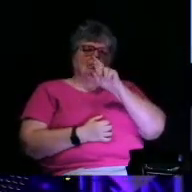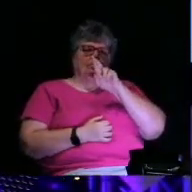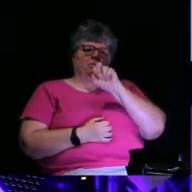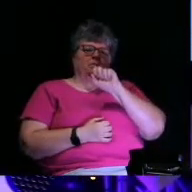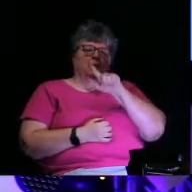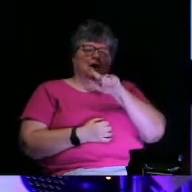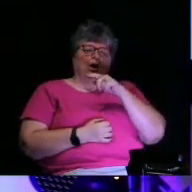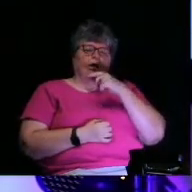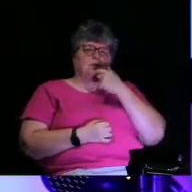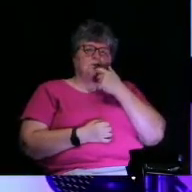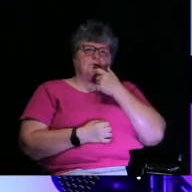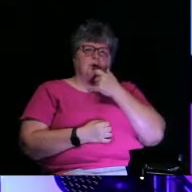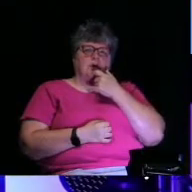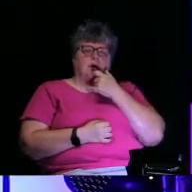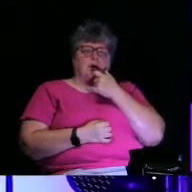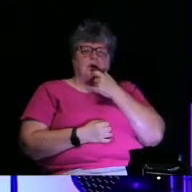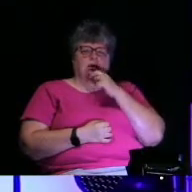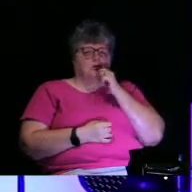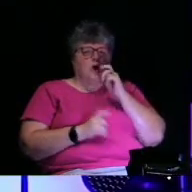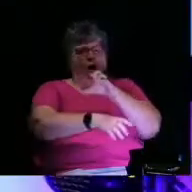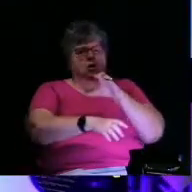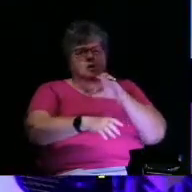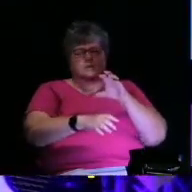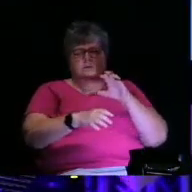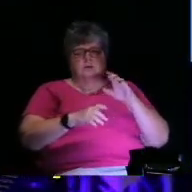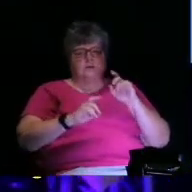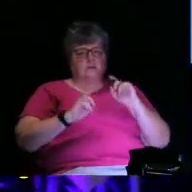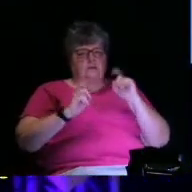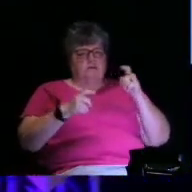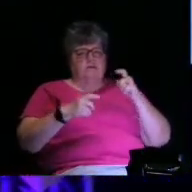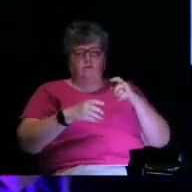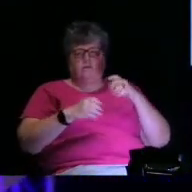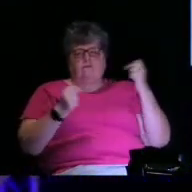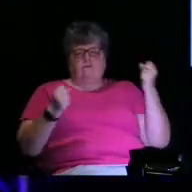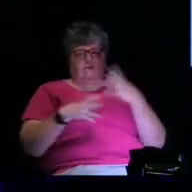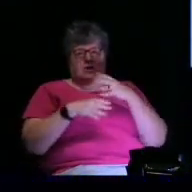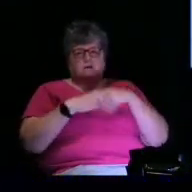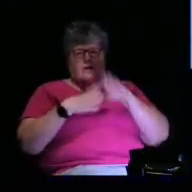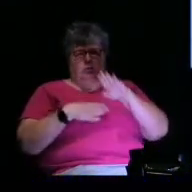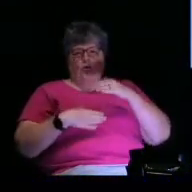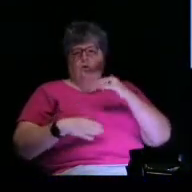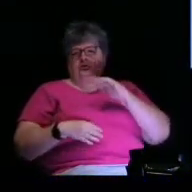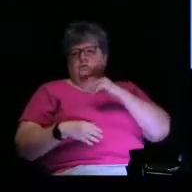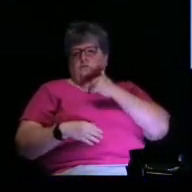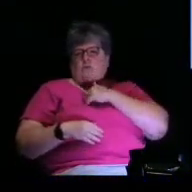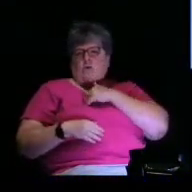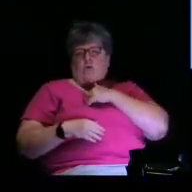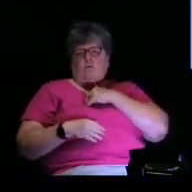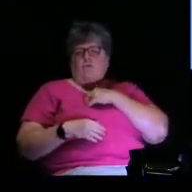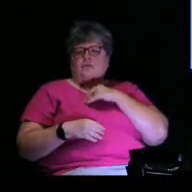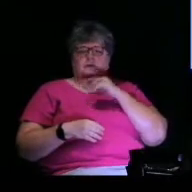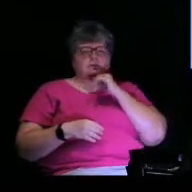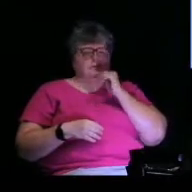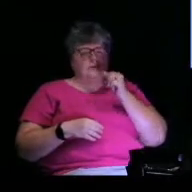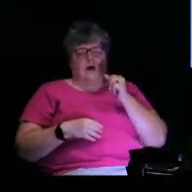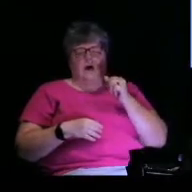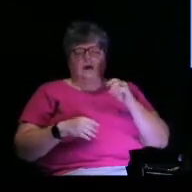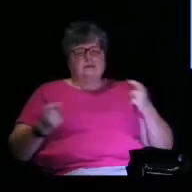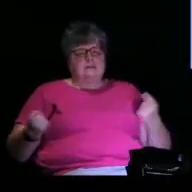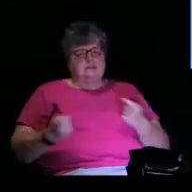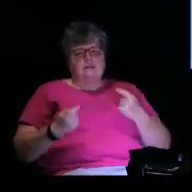don't give them the power to inject fear into your soul. Now listen, it is not a sin to fear. We, as Christians, we're gonna experience